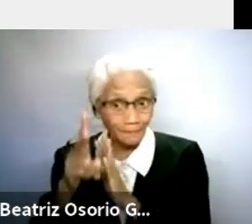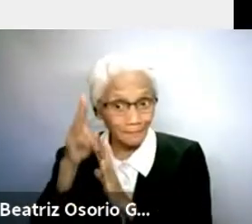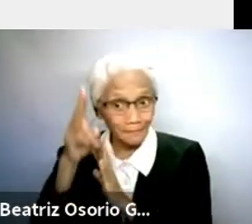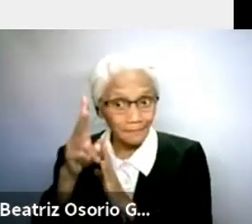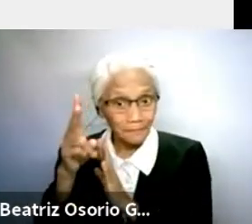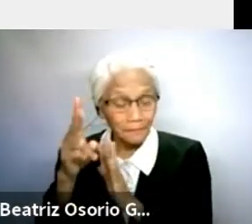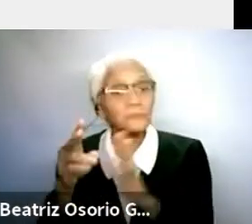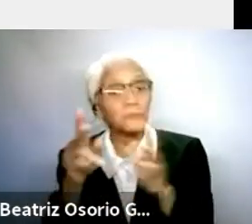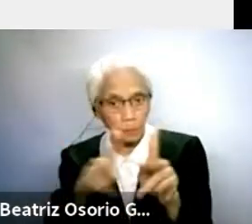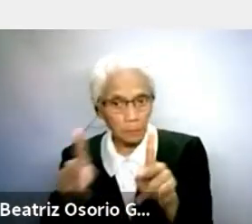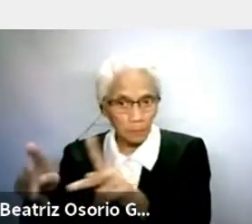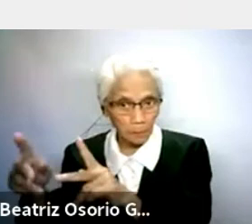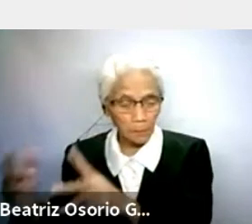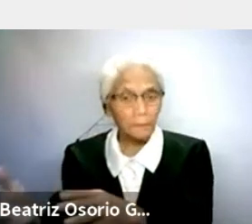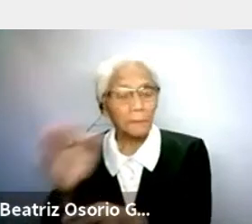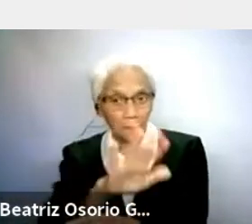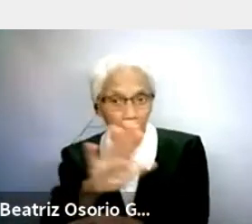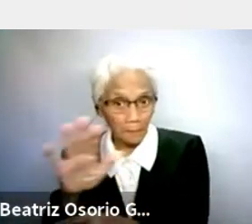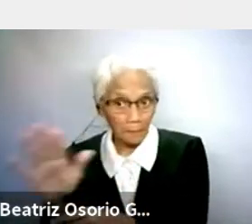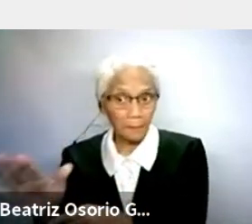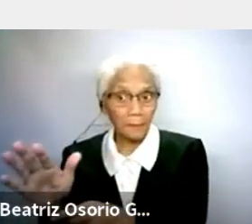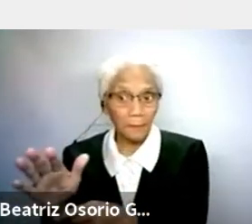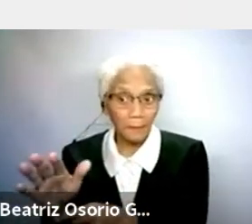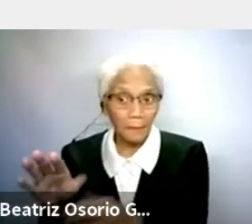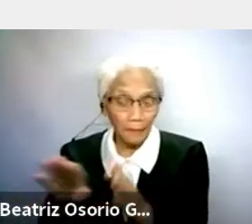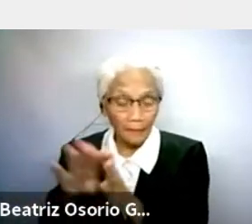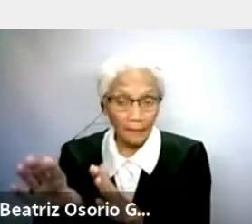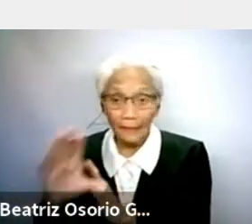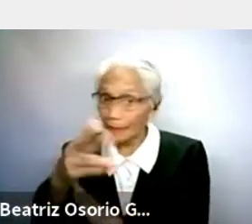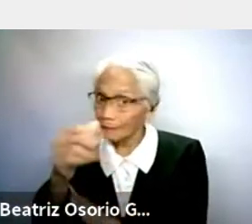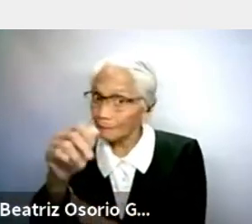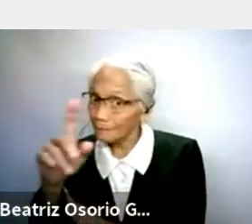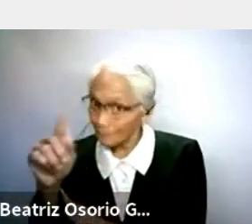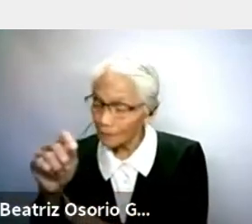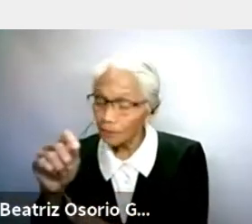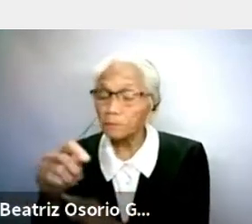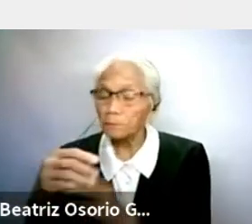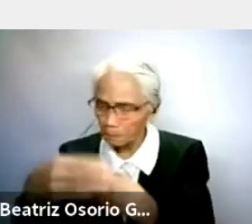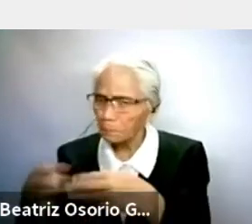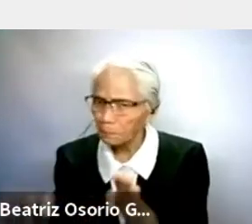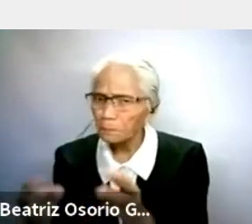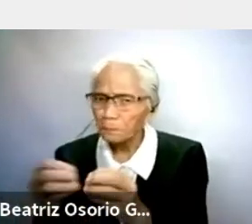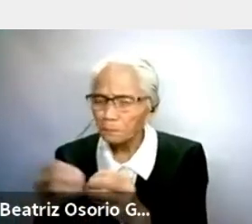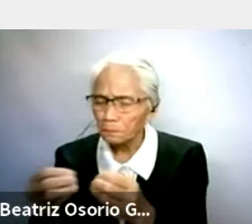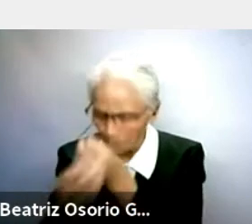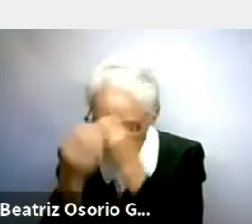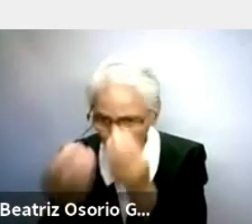by Group Development, and in the chat box we'll also send you more information. Thank you so